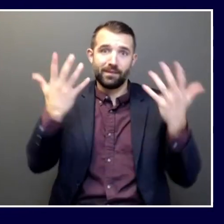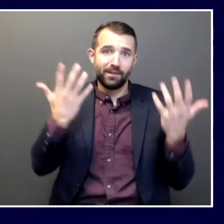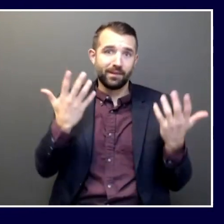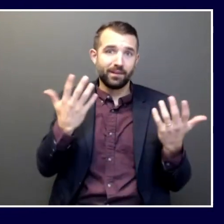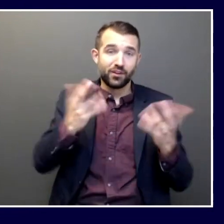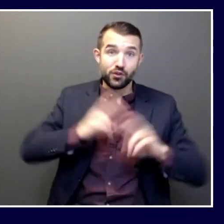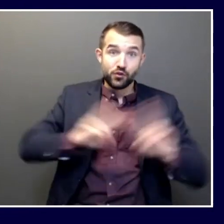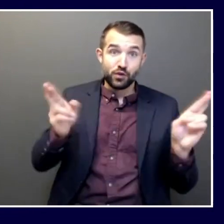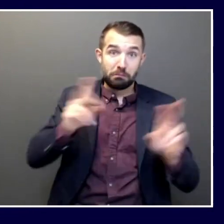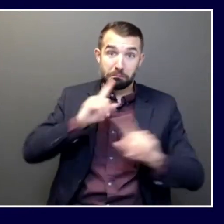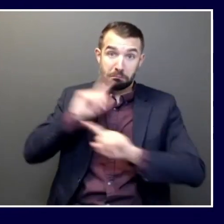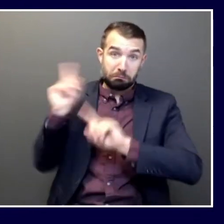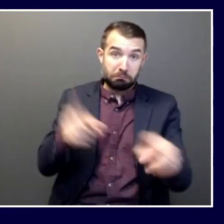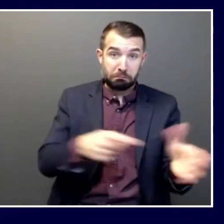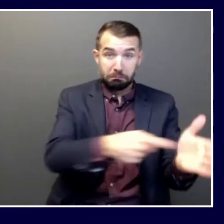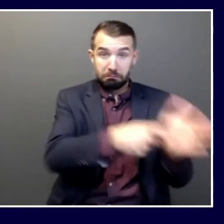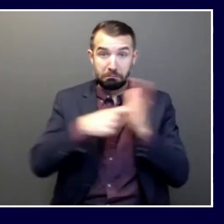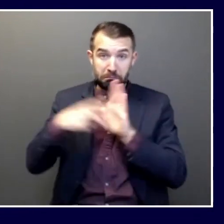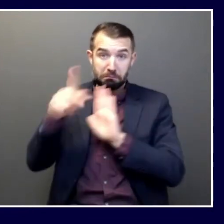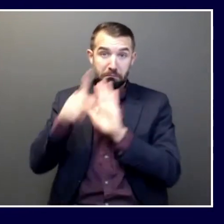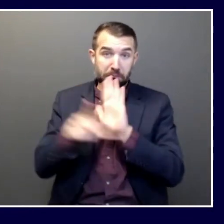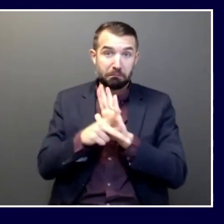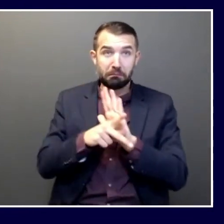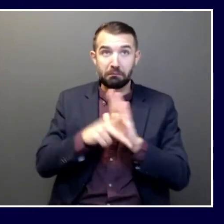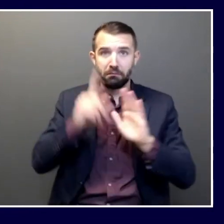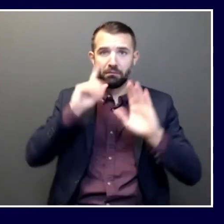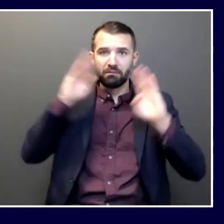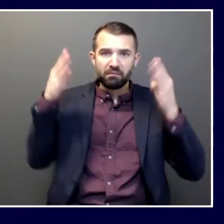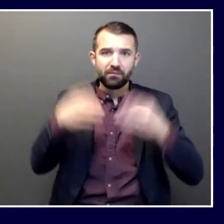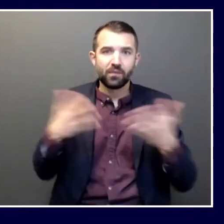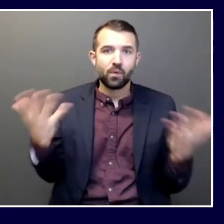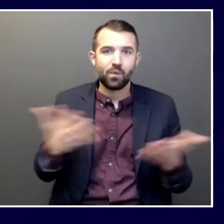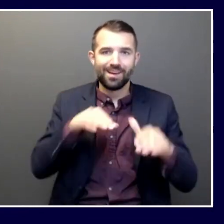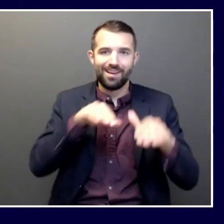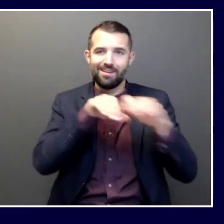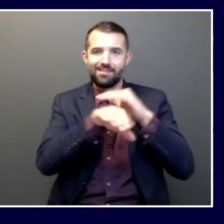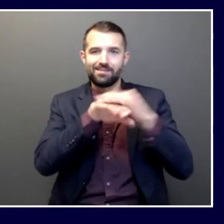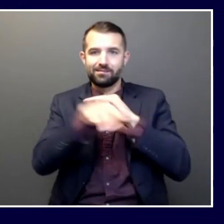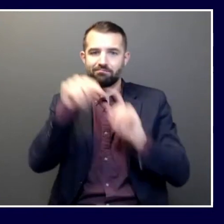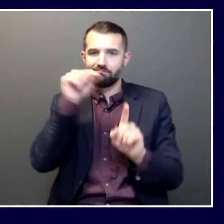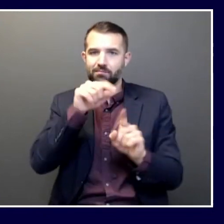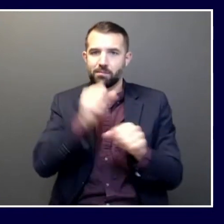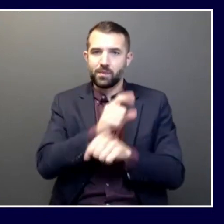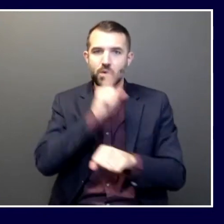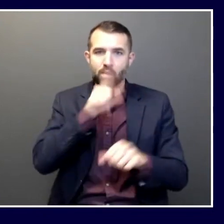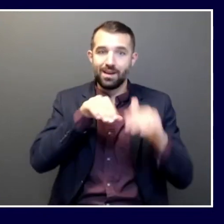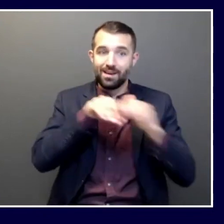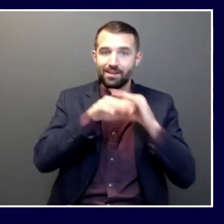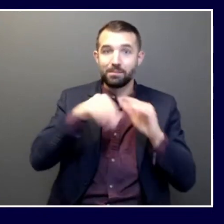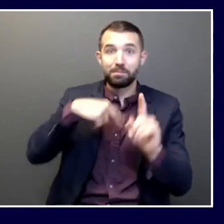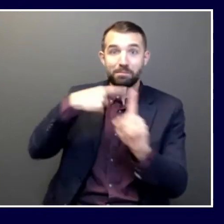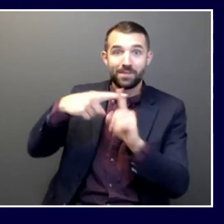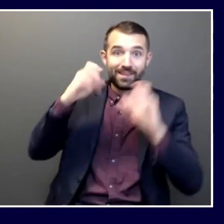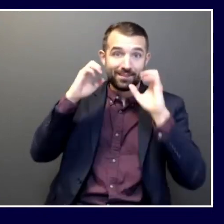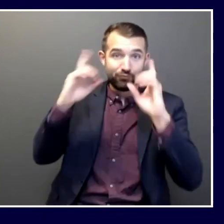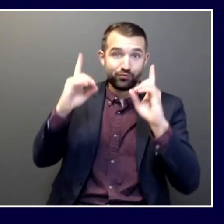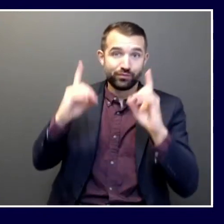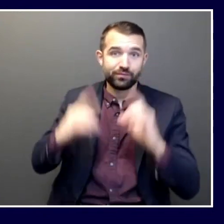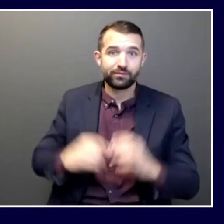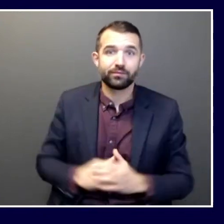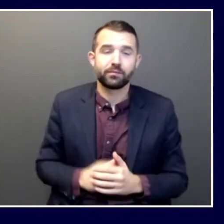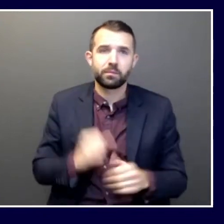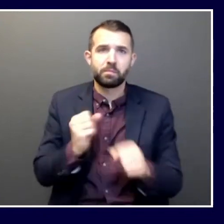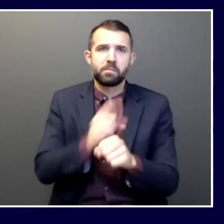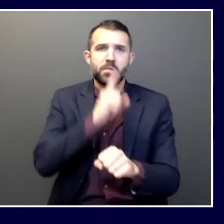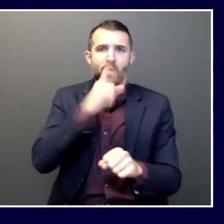is access and education. How do we make sure we provide access to the COVID-19 vaccine with these different